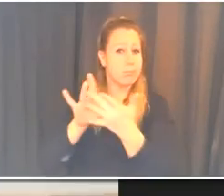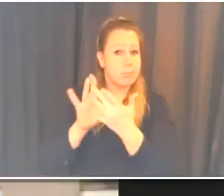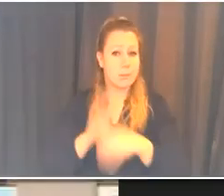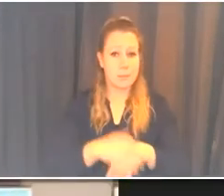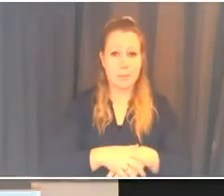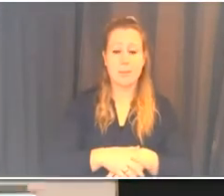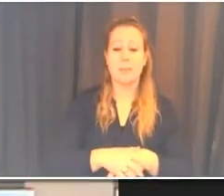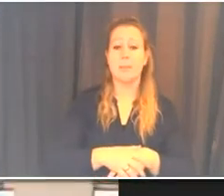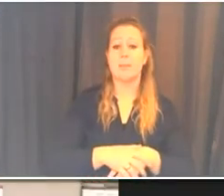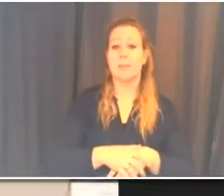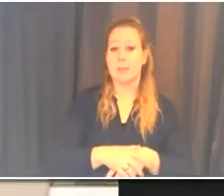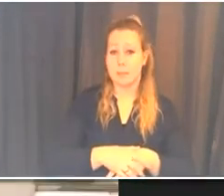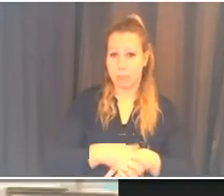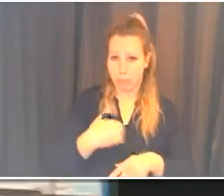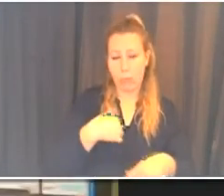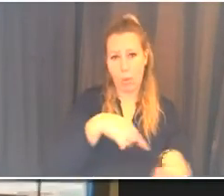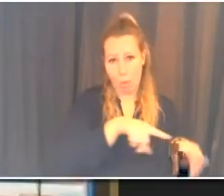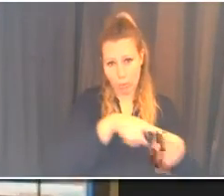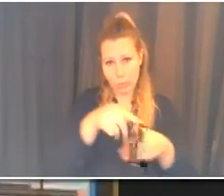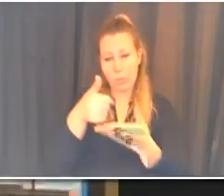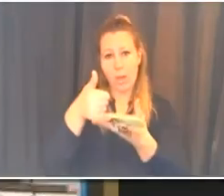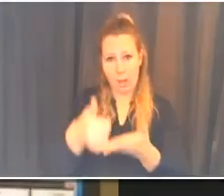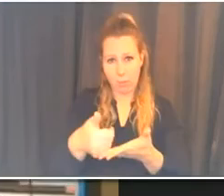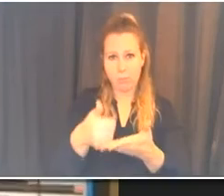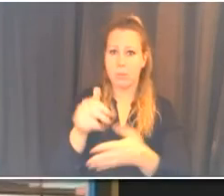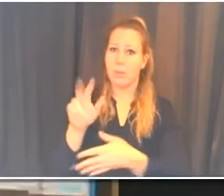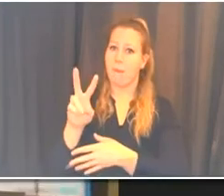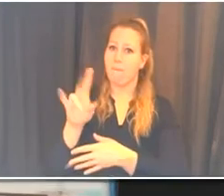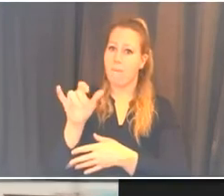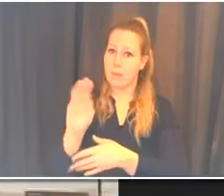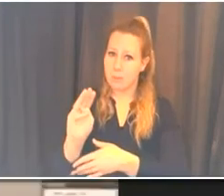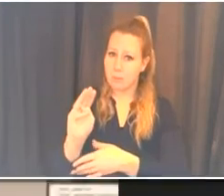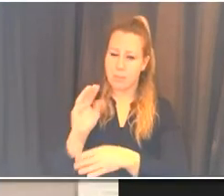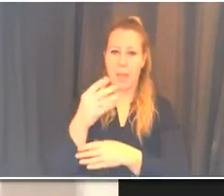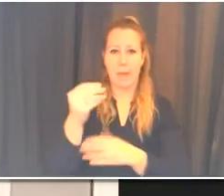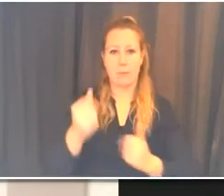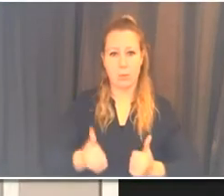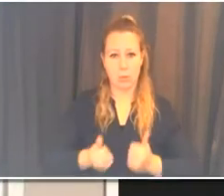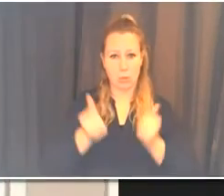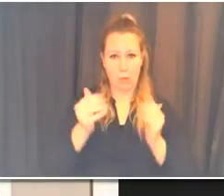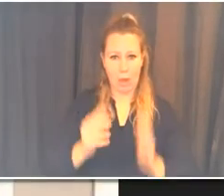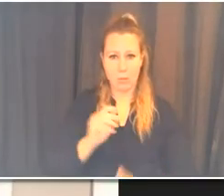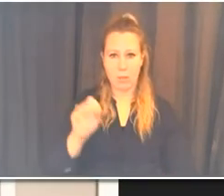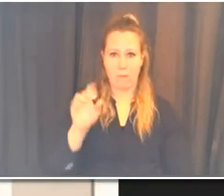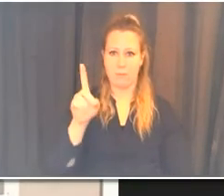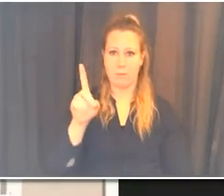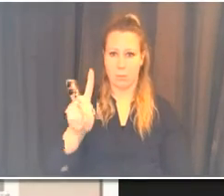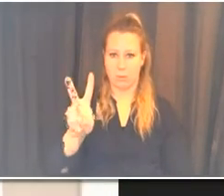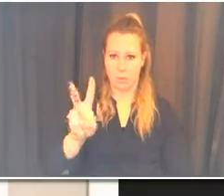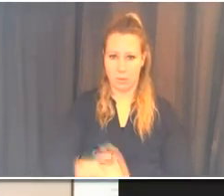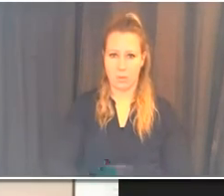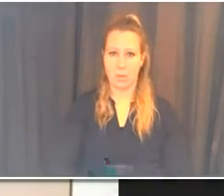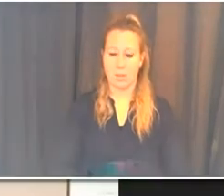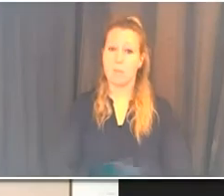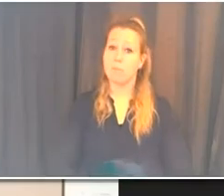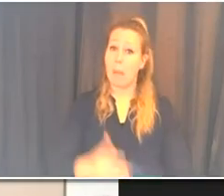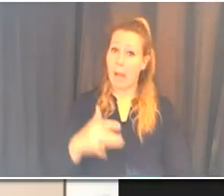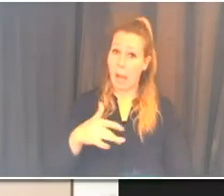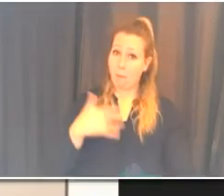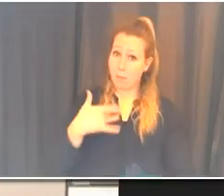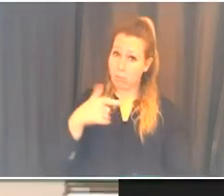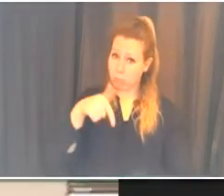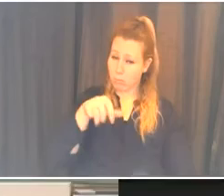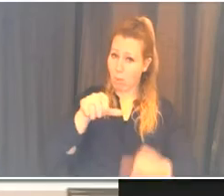also provide uh Services social services but I learned this in YouTube I had to learn it on